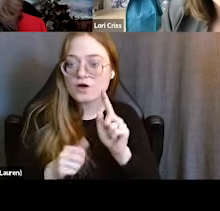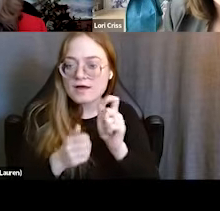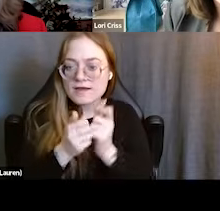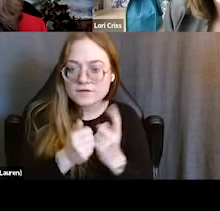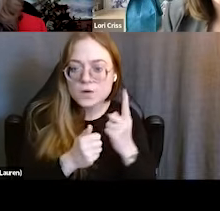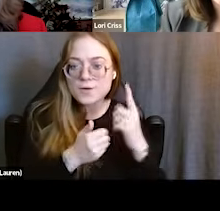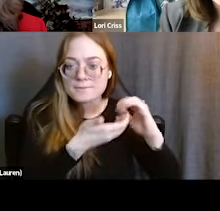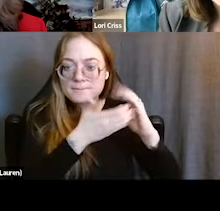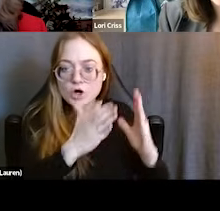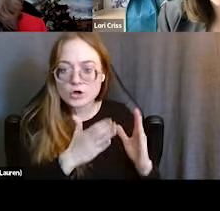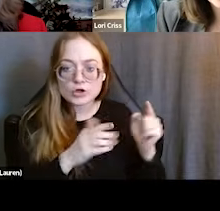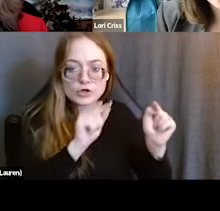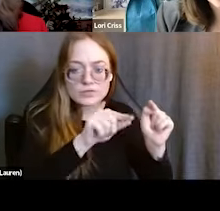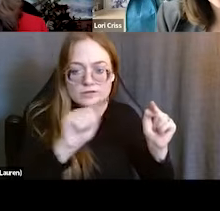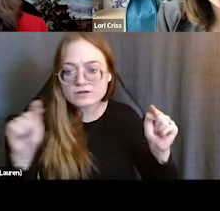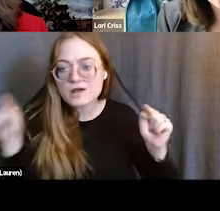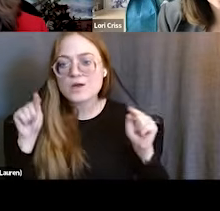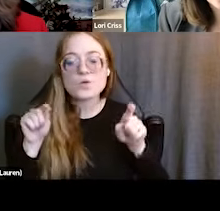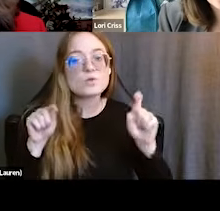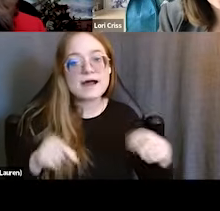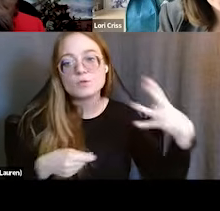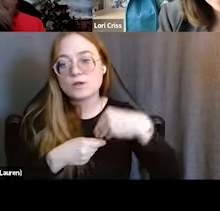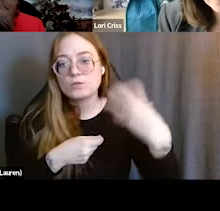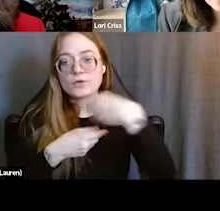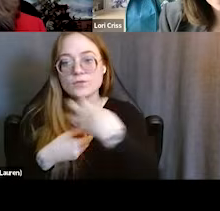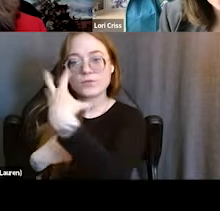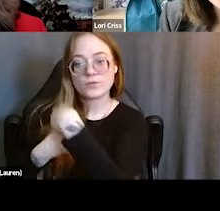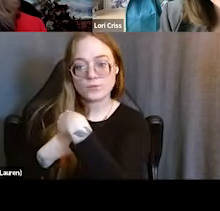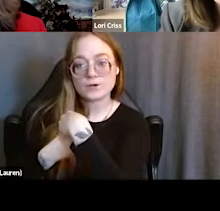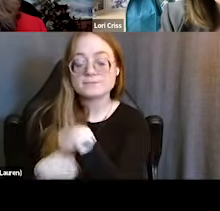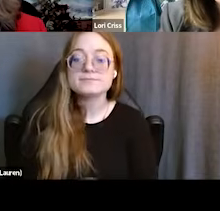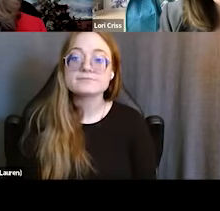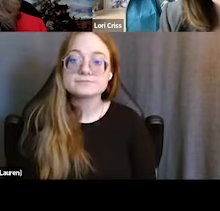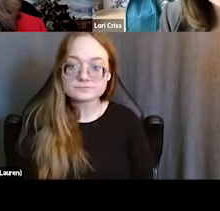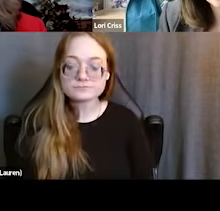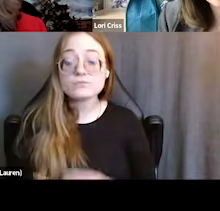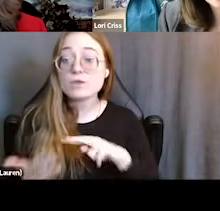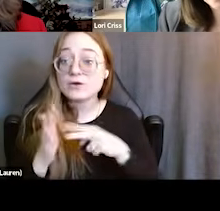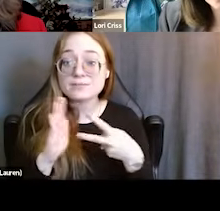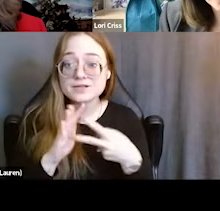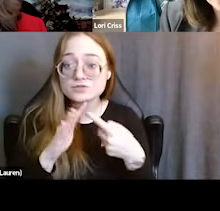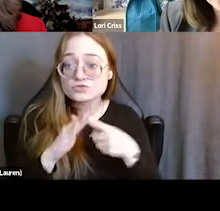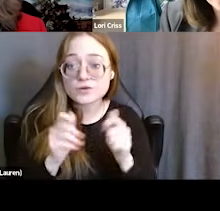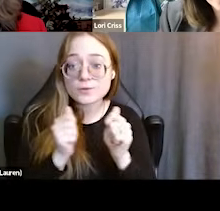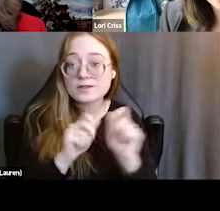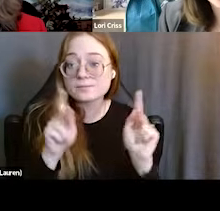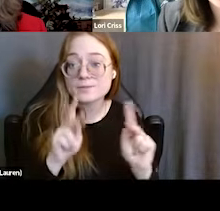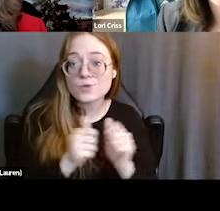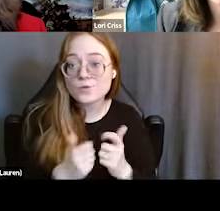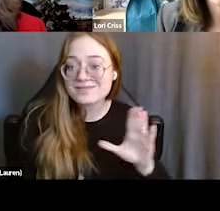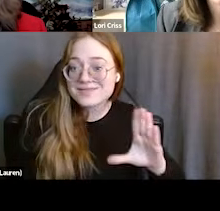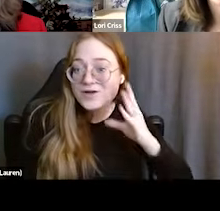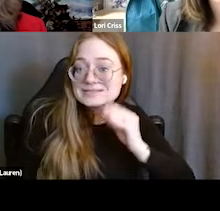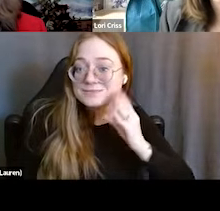partners are at the table and engaged in the work. And when I say that, I mean starting with people with lived experience as